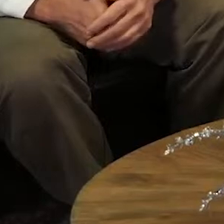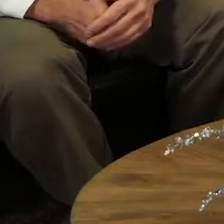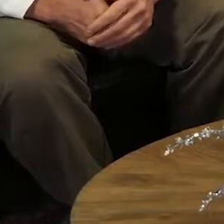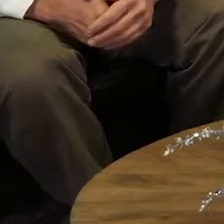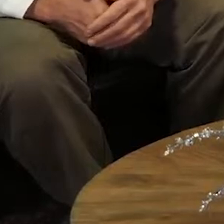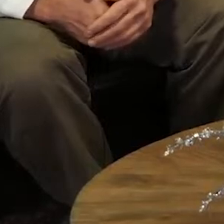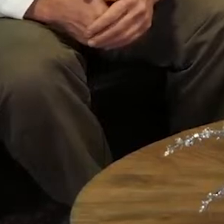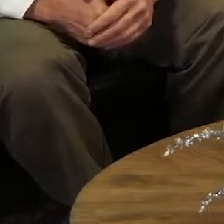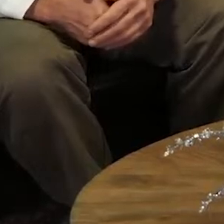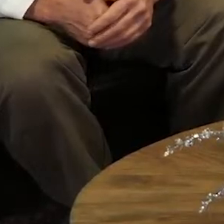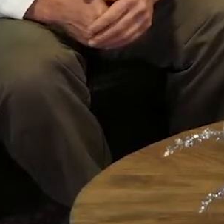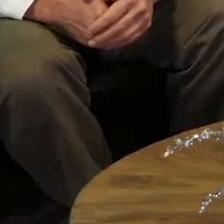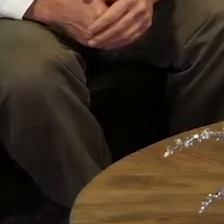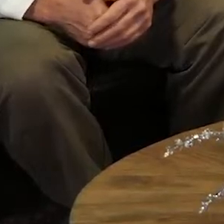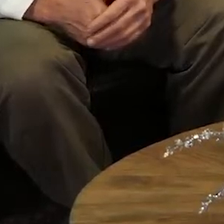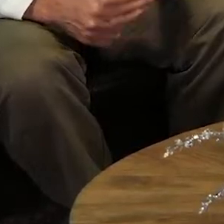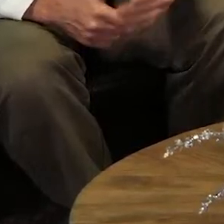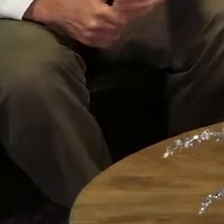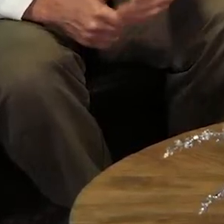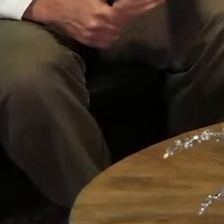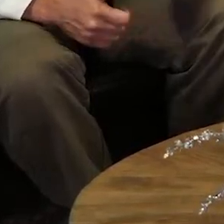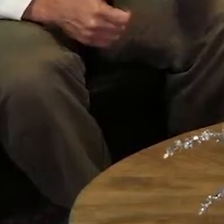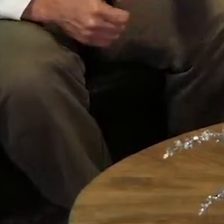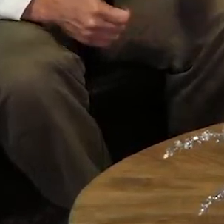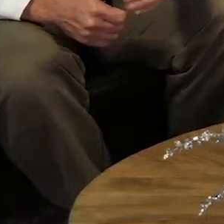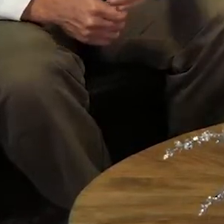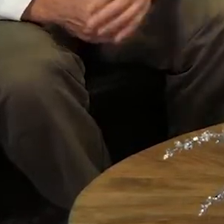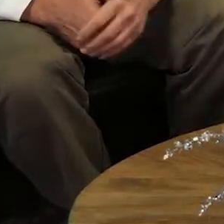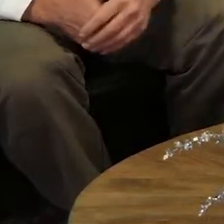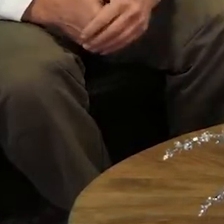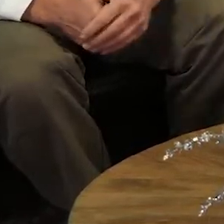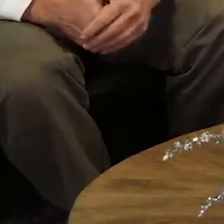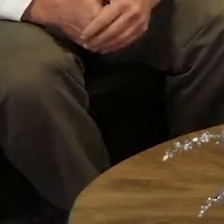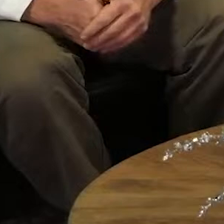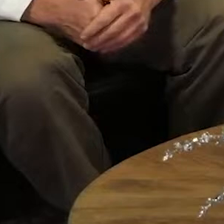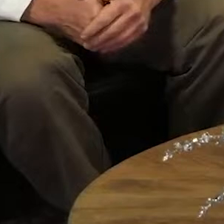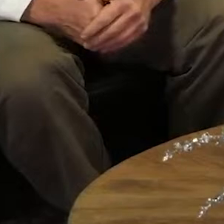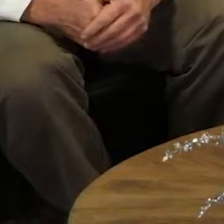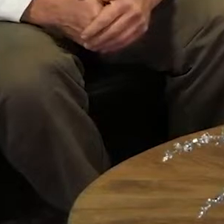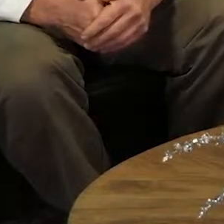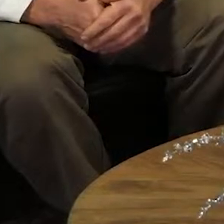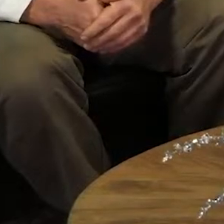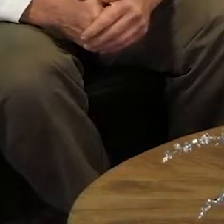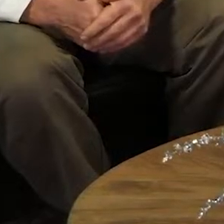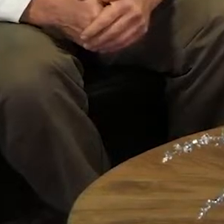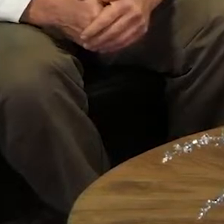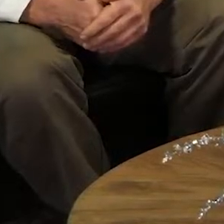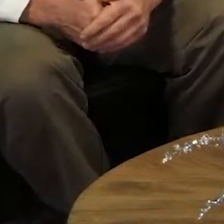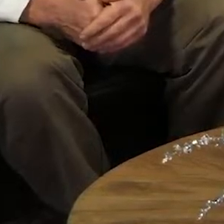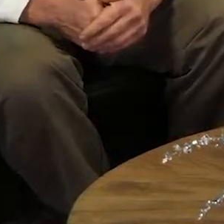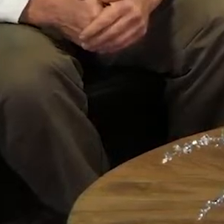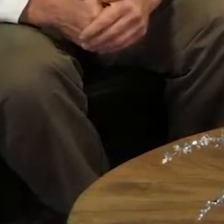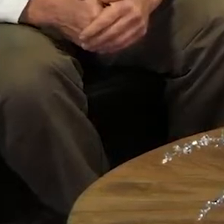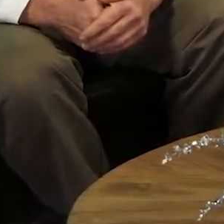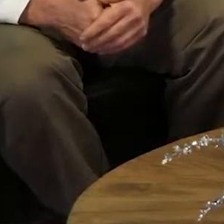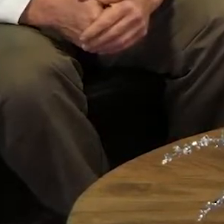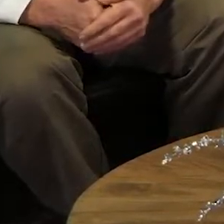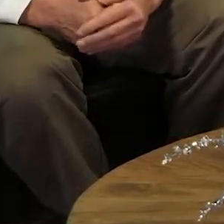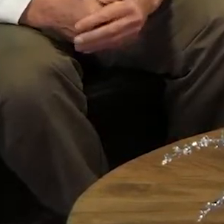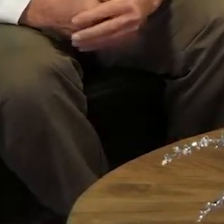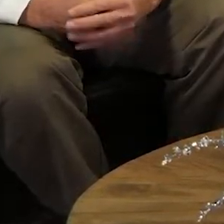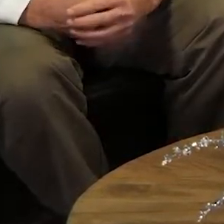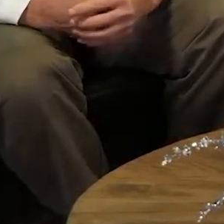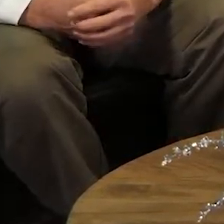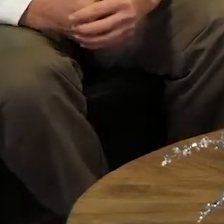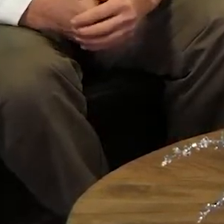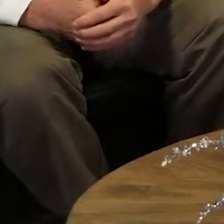families, we wanted to share this impactful story that many of you may be struggling with this holiday season. Alexis' story offers hope and some